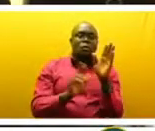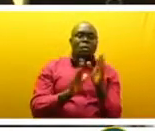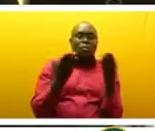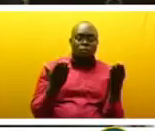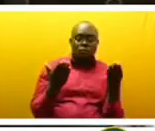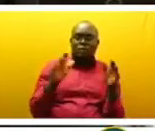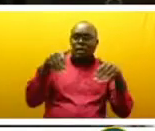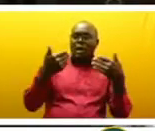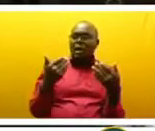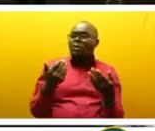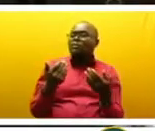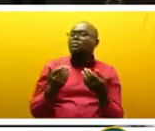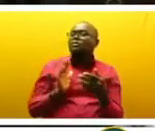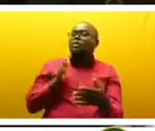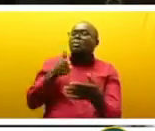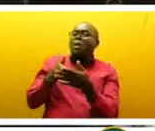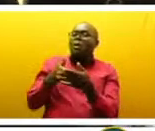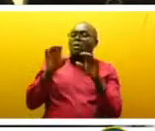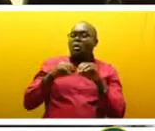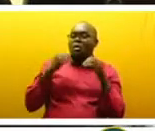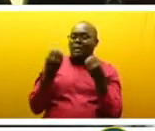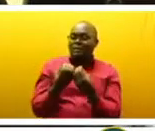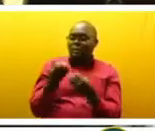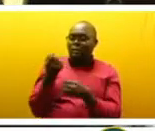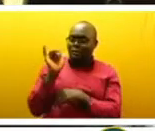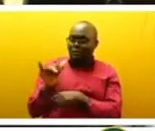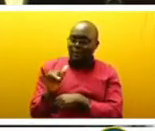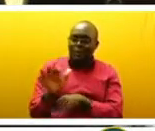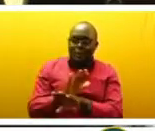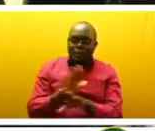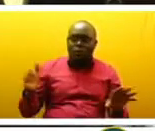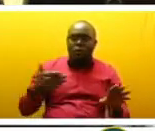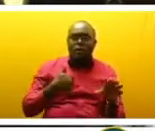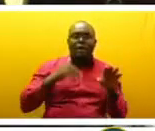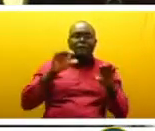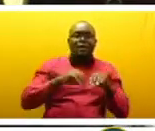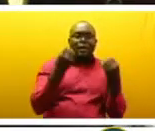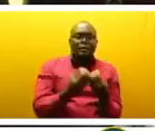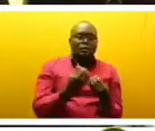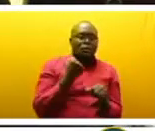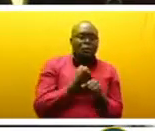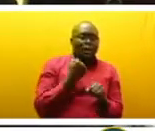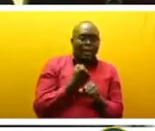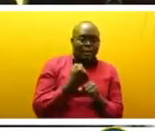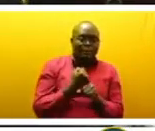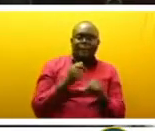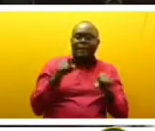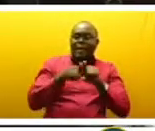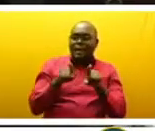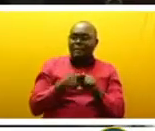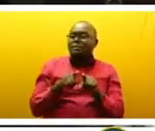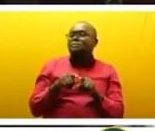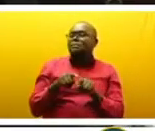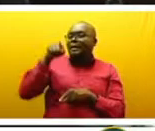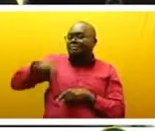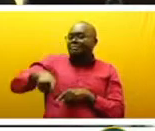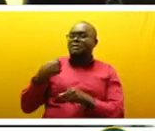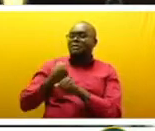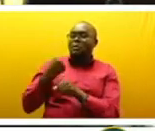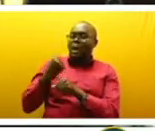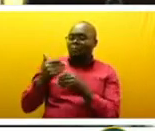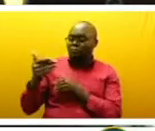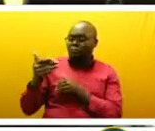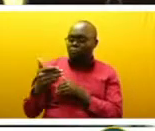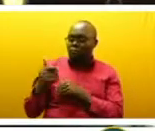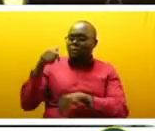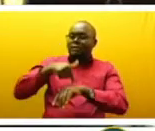How do you disrupt organizations so that you do not have an organization working as it should? And when